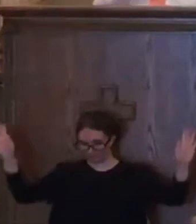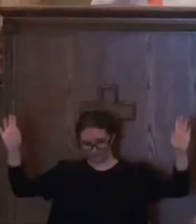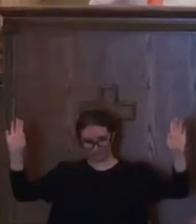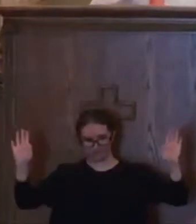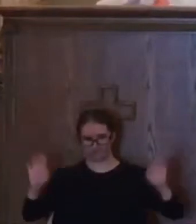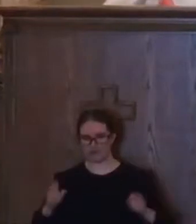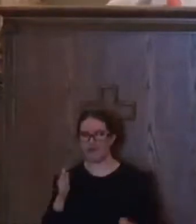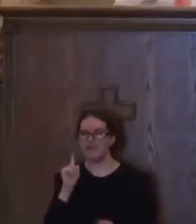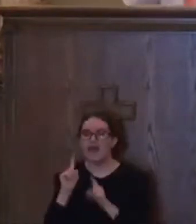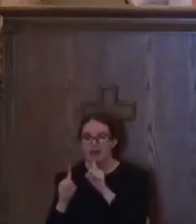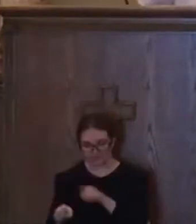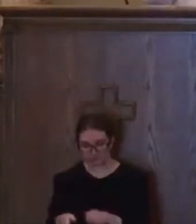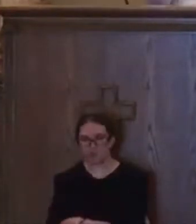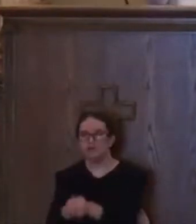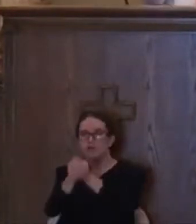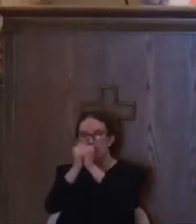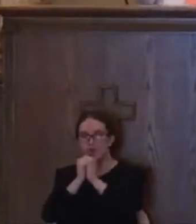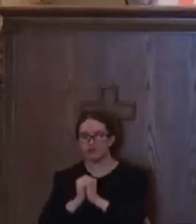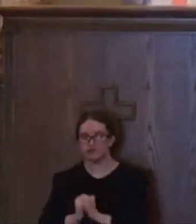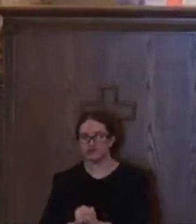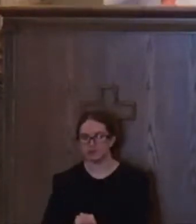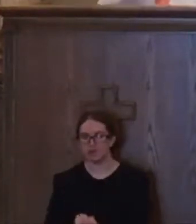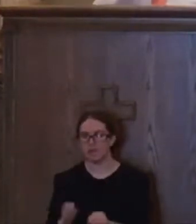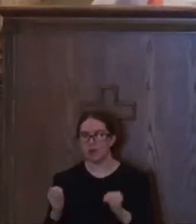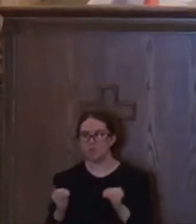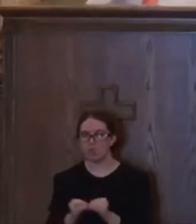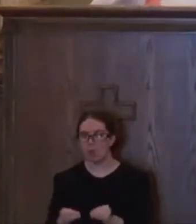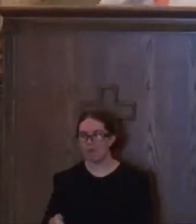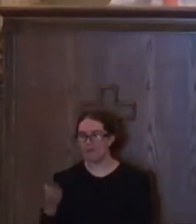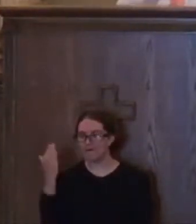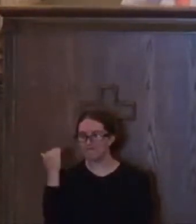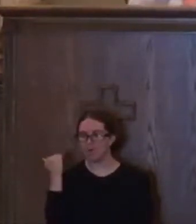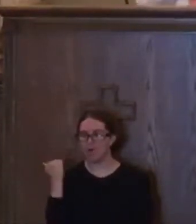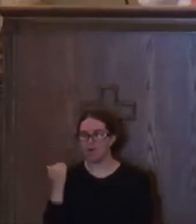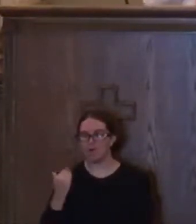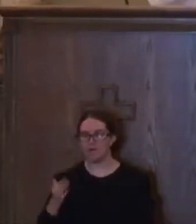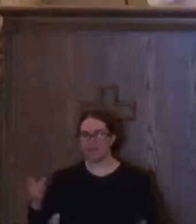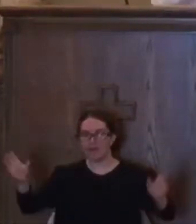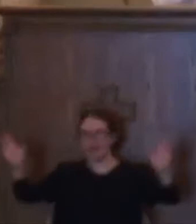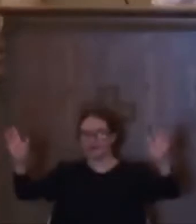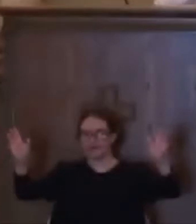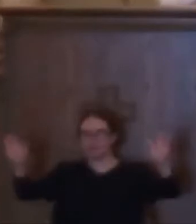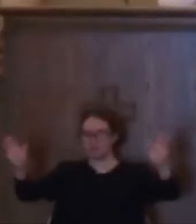is to worship God more than you ever had before.